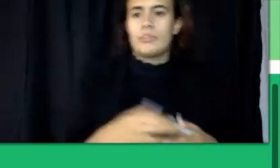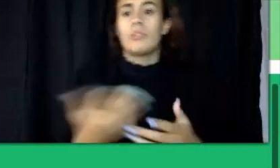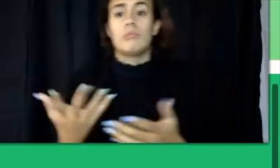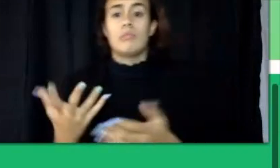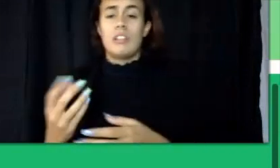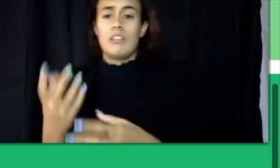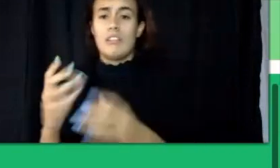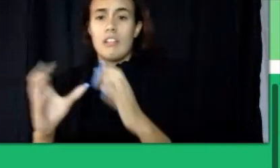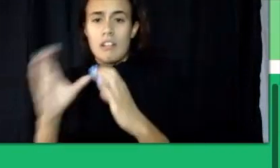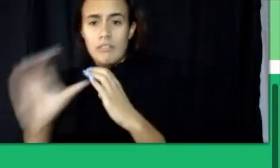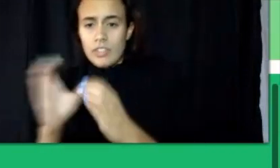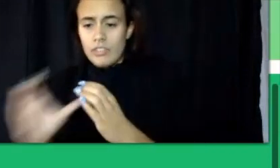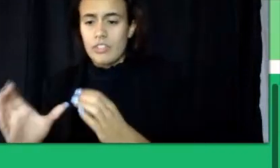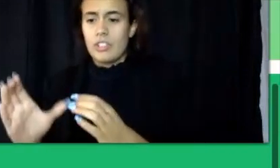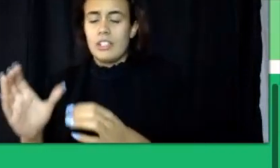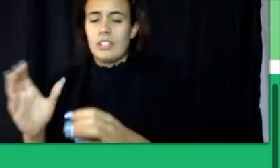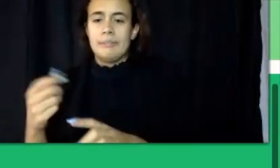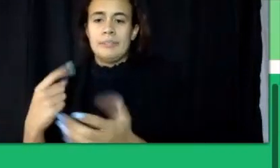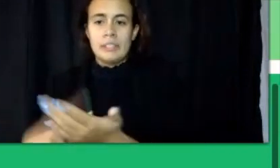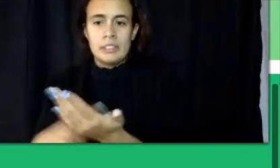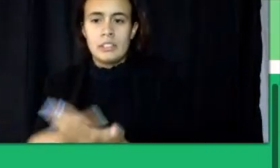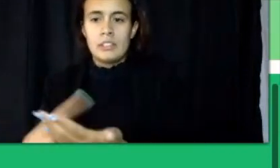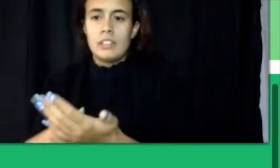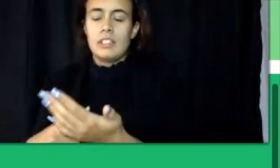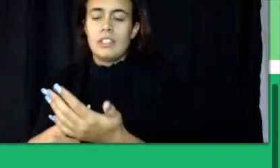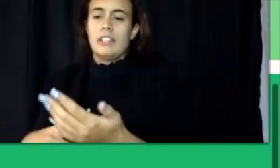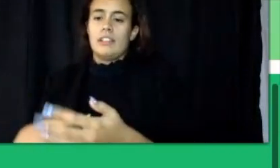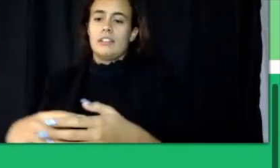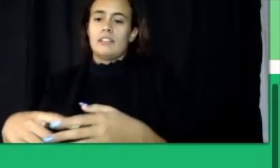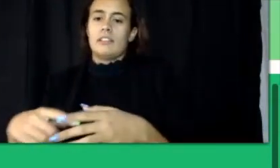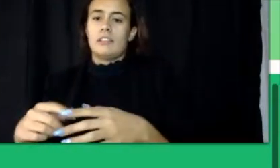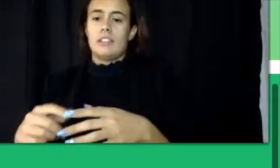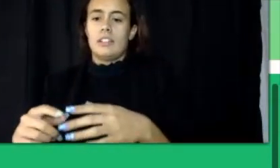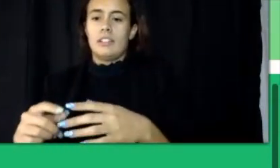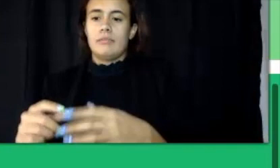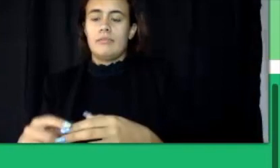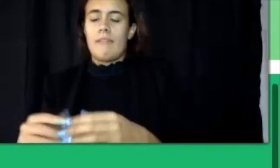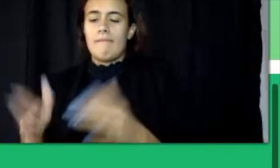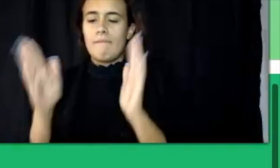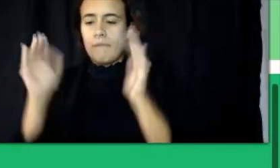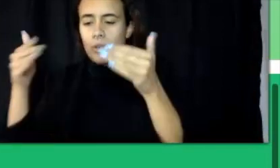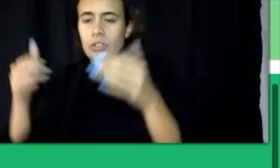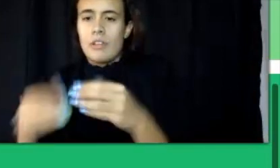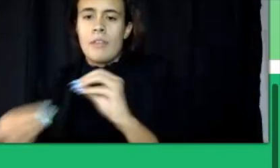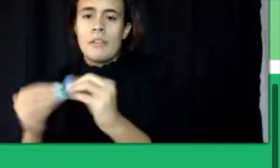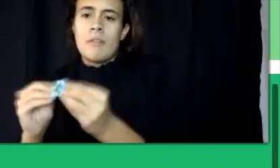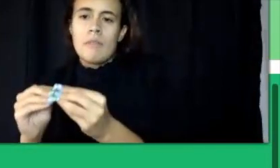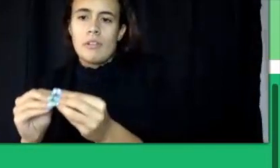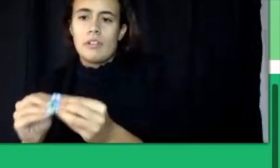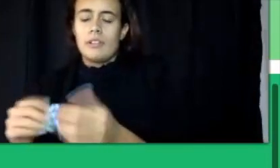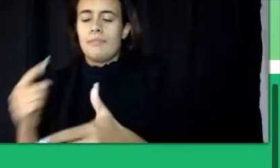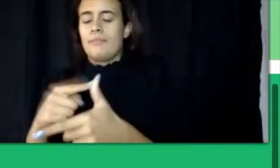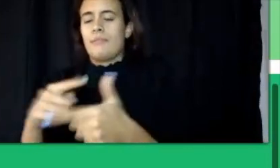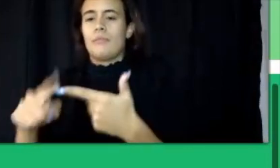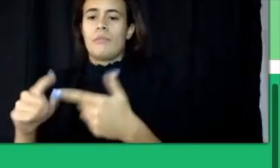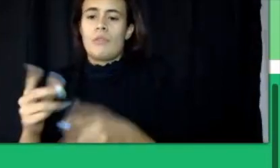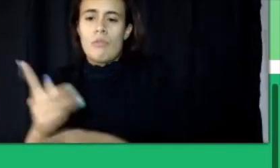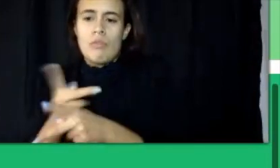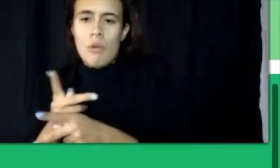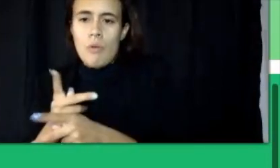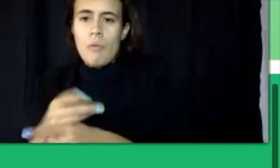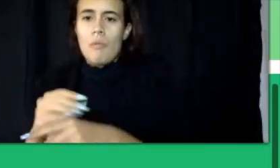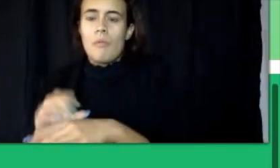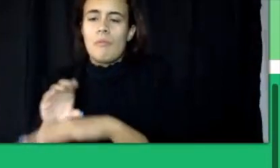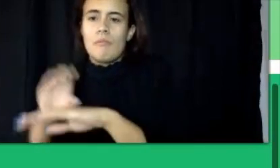conversation around student debt, I think, tends to focus typically on the number, how much you owe, how long it's going to take for you to pay back,